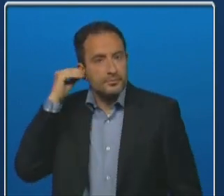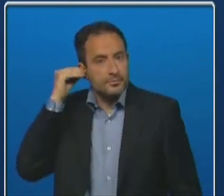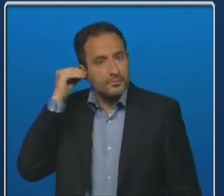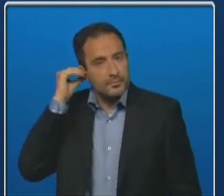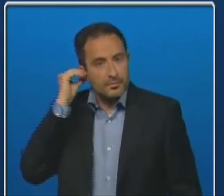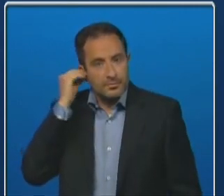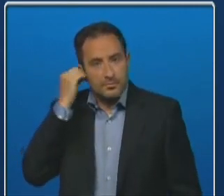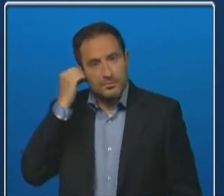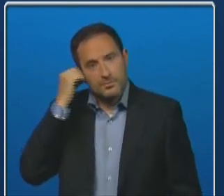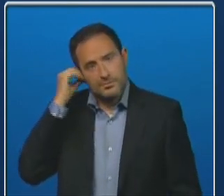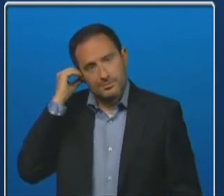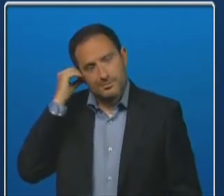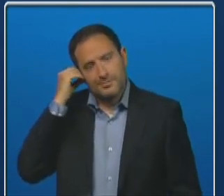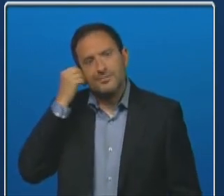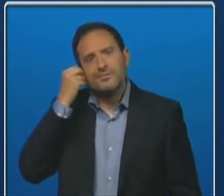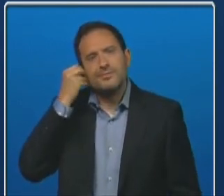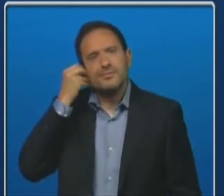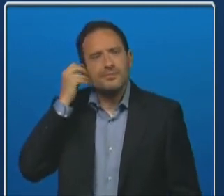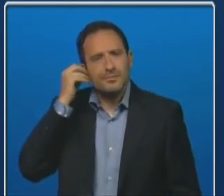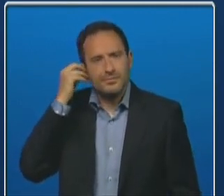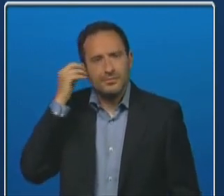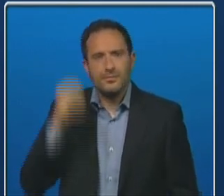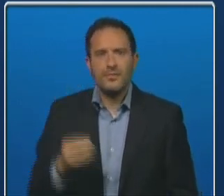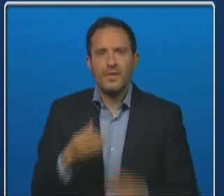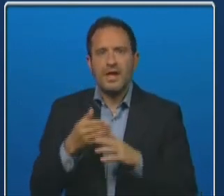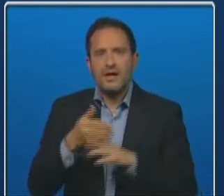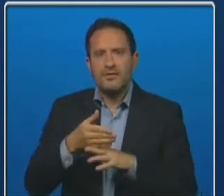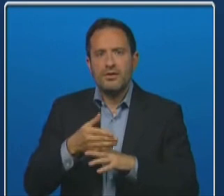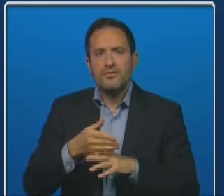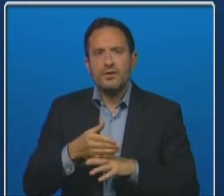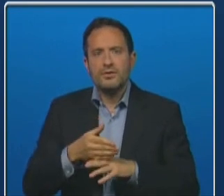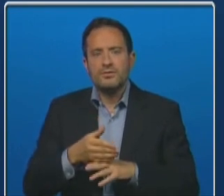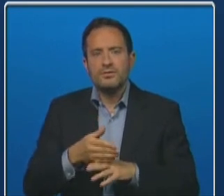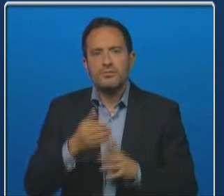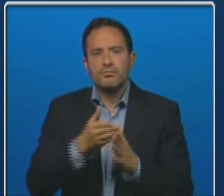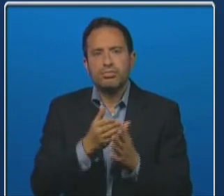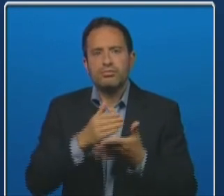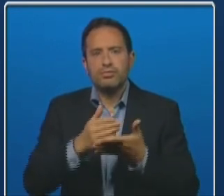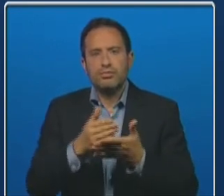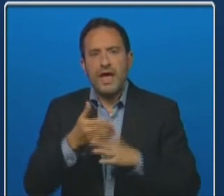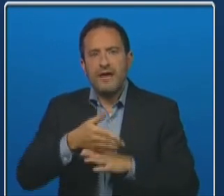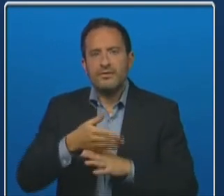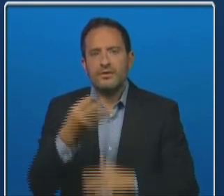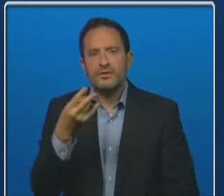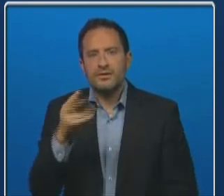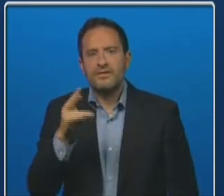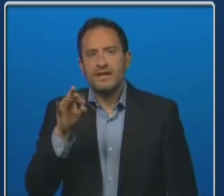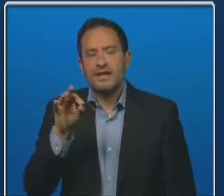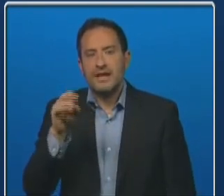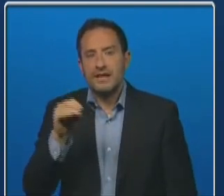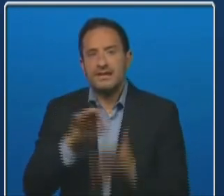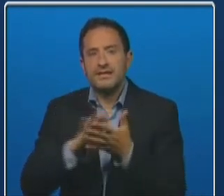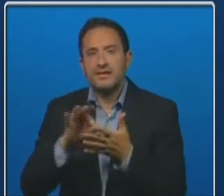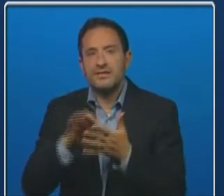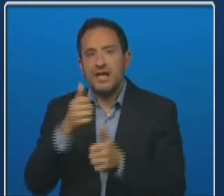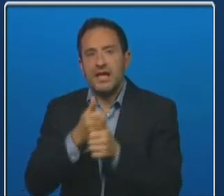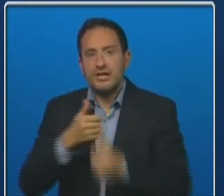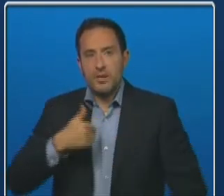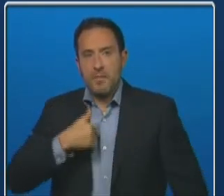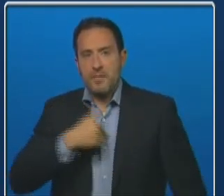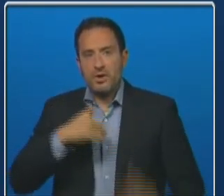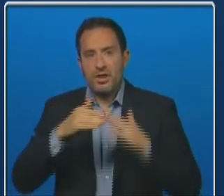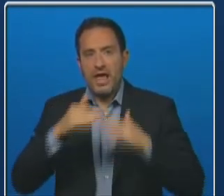After the first apportionment occurred based on the 1790 census, each member of the House represented roughly 34,000